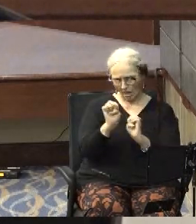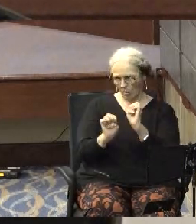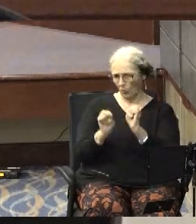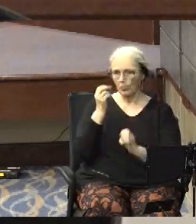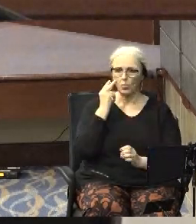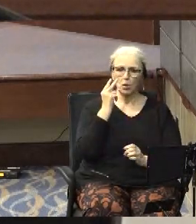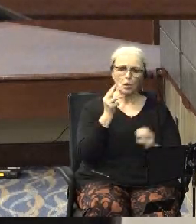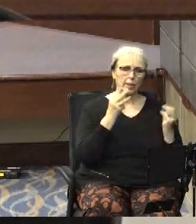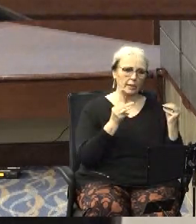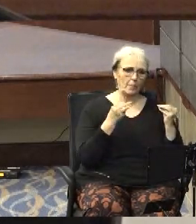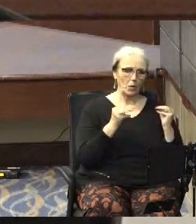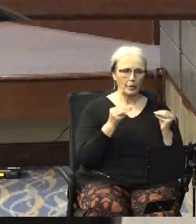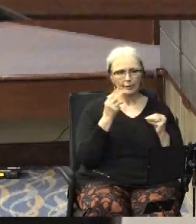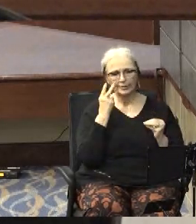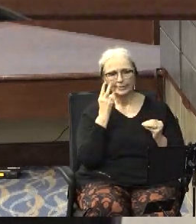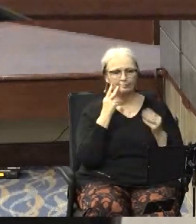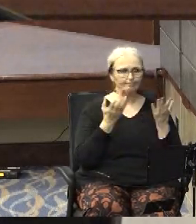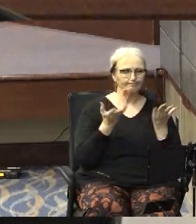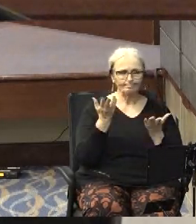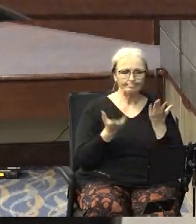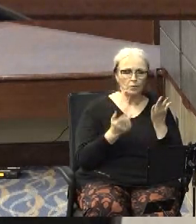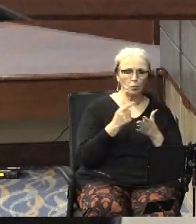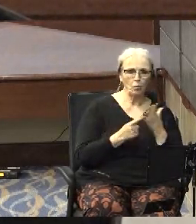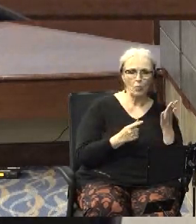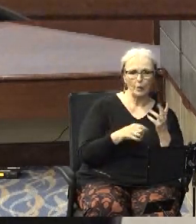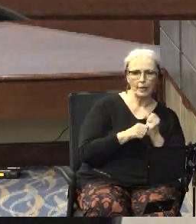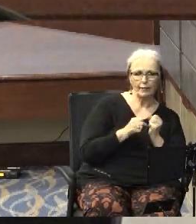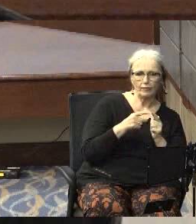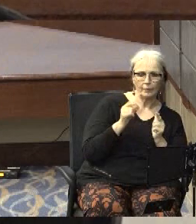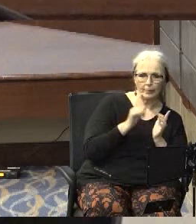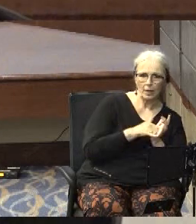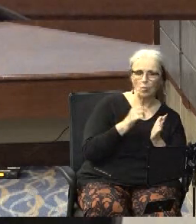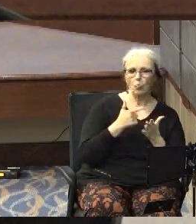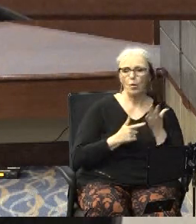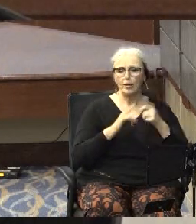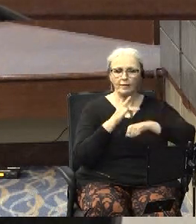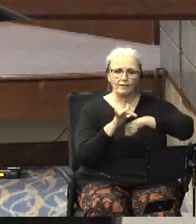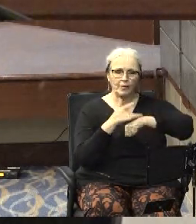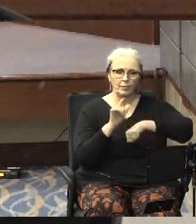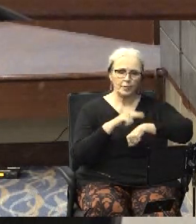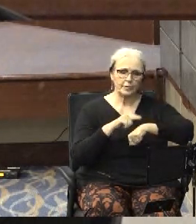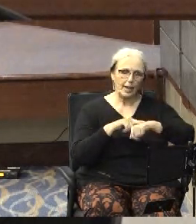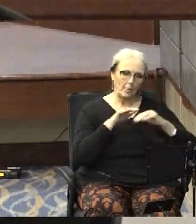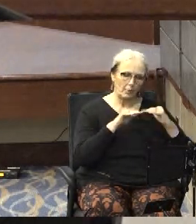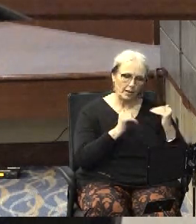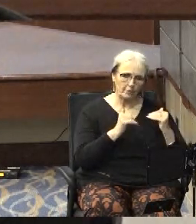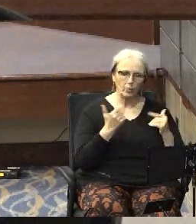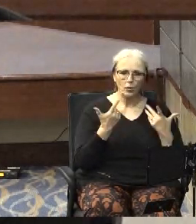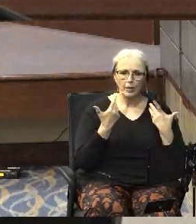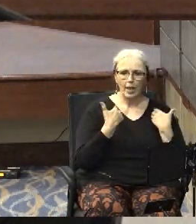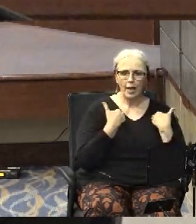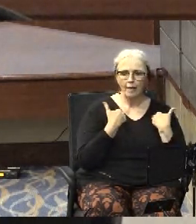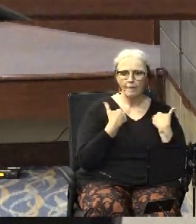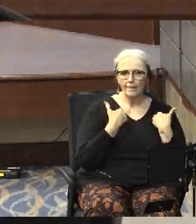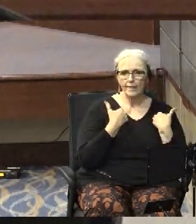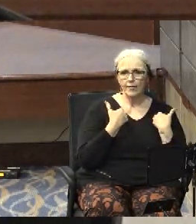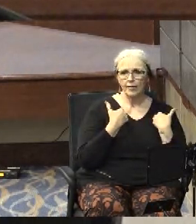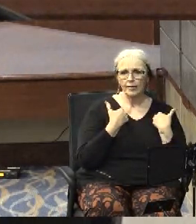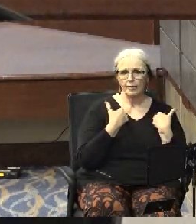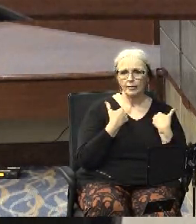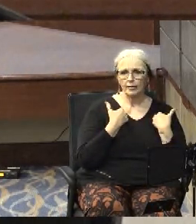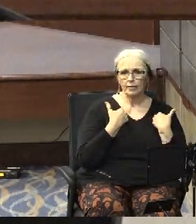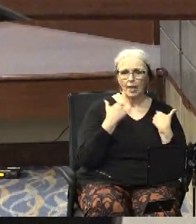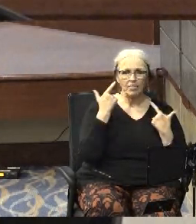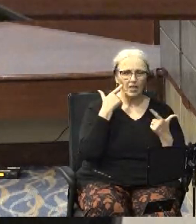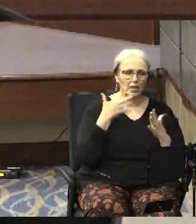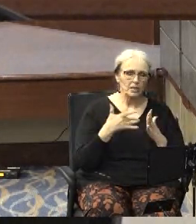and see where the market is and what the market has provided and what's available within time frames that we have. And I think in the